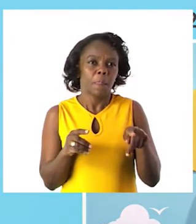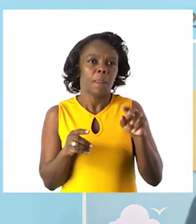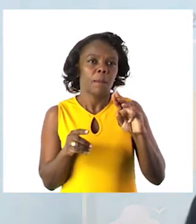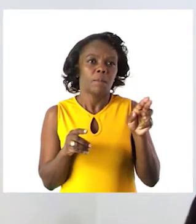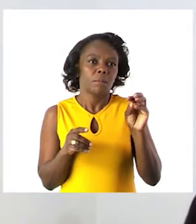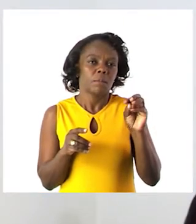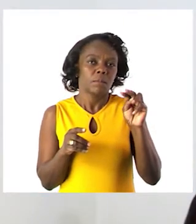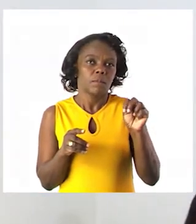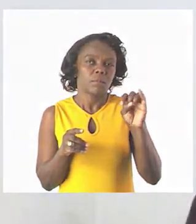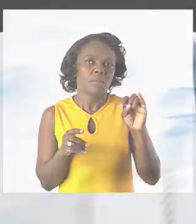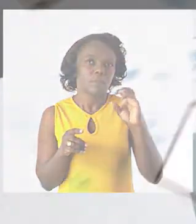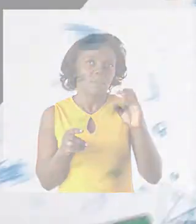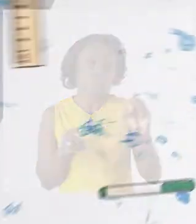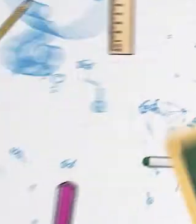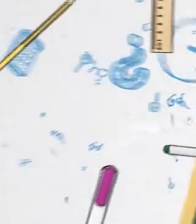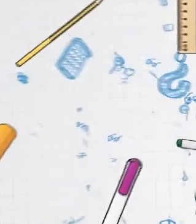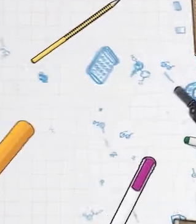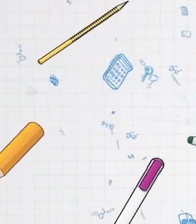and phonics.